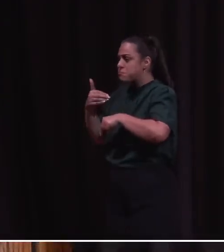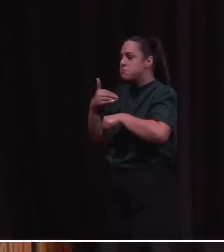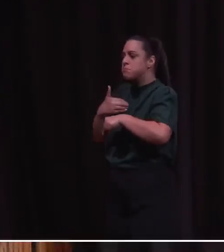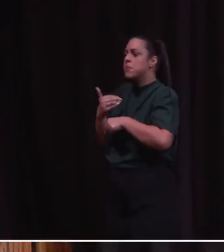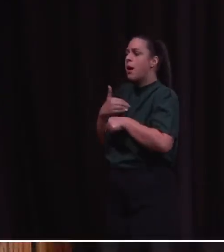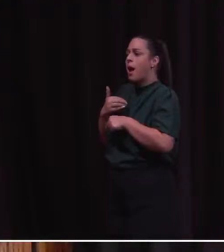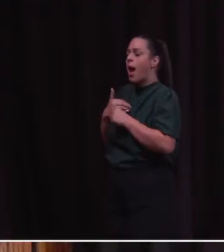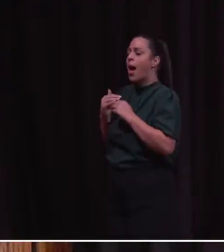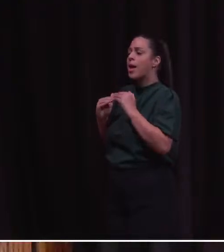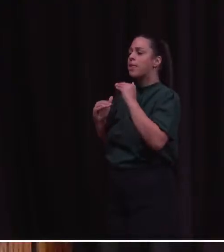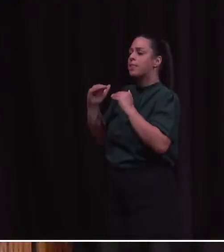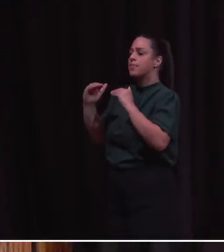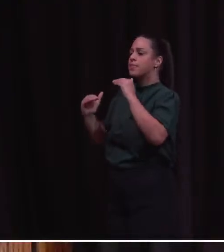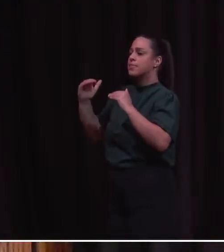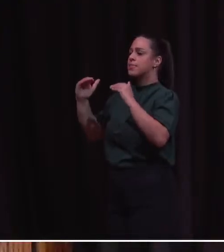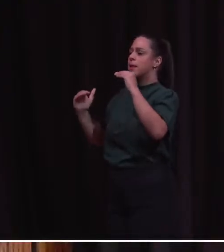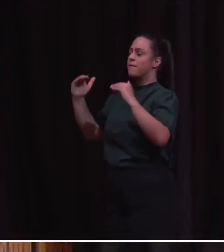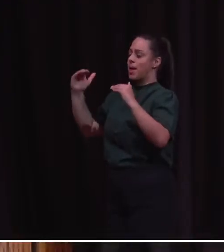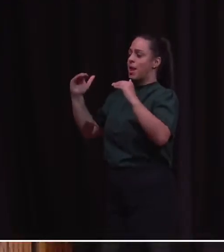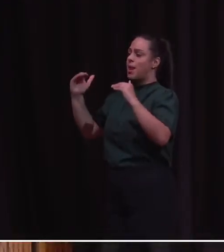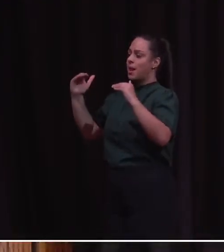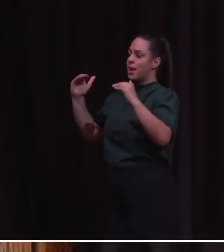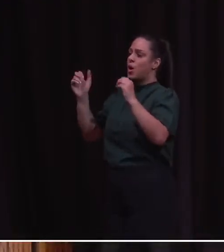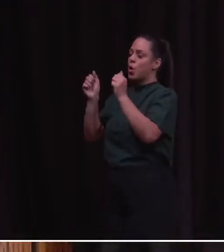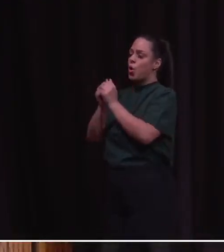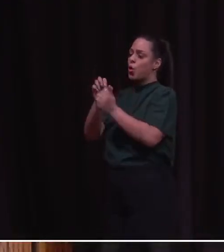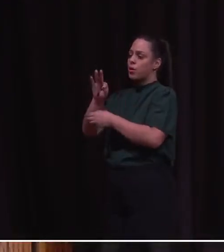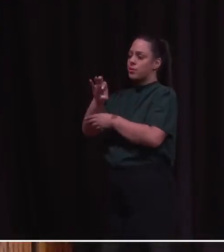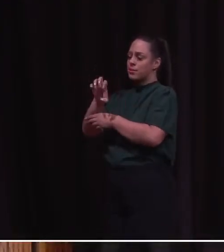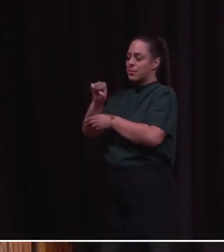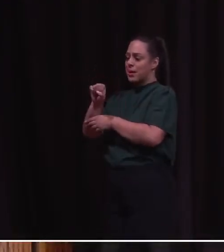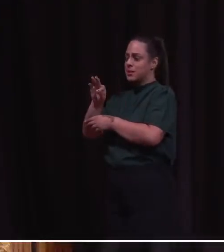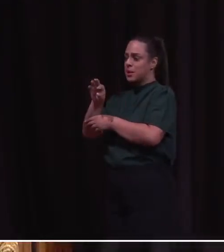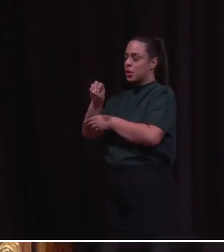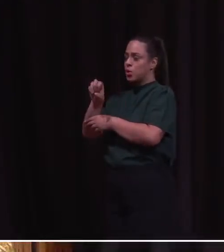of women in drag. That's what,